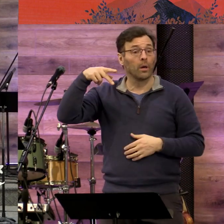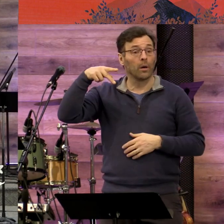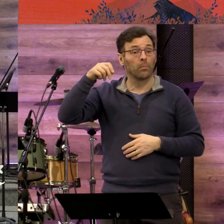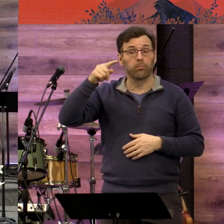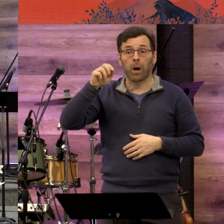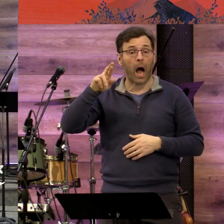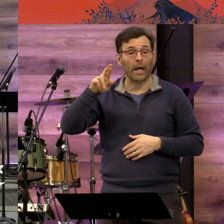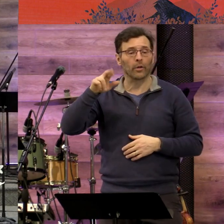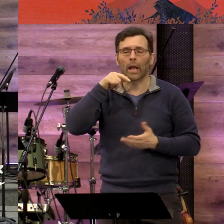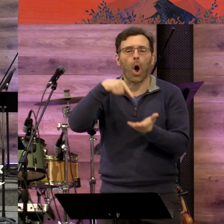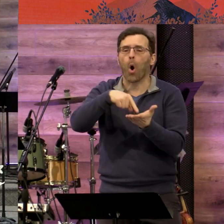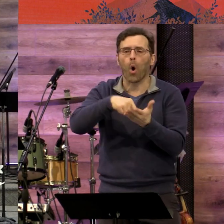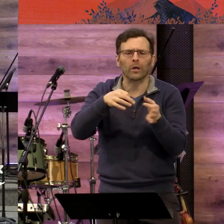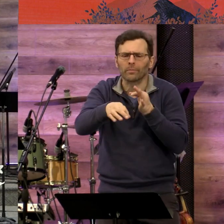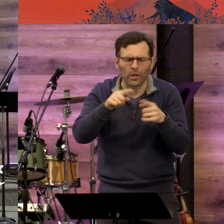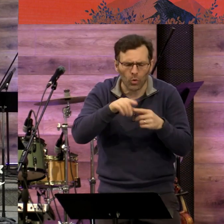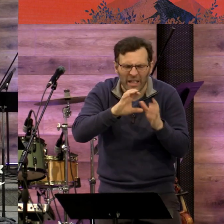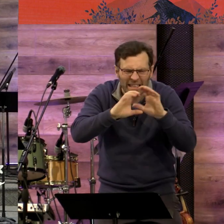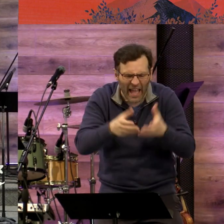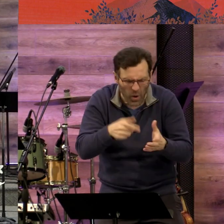of clay any explanation.